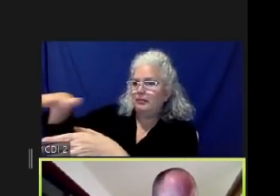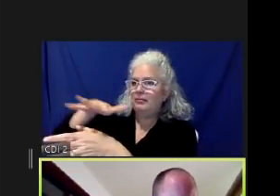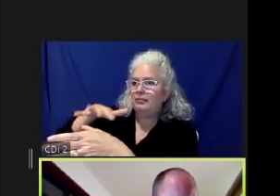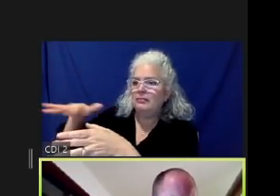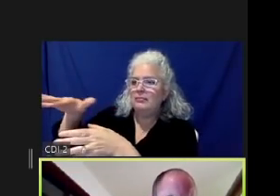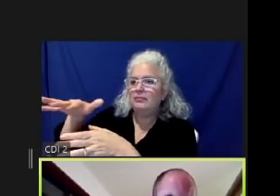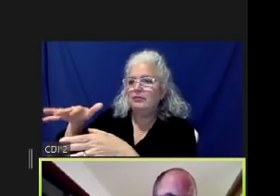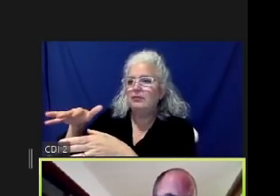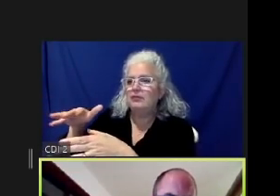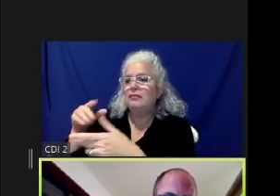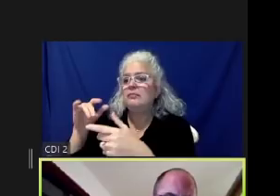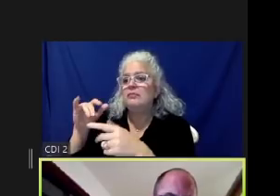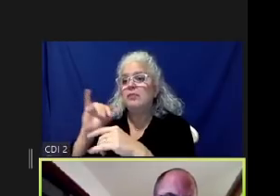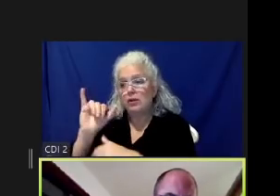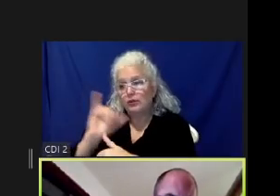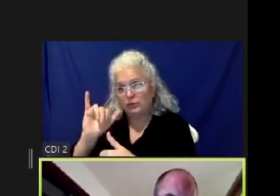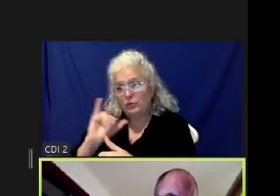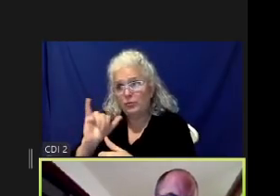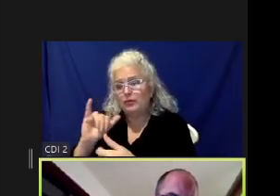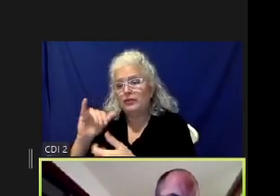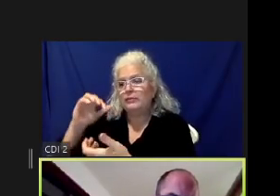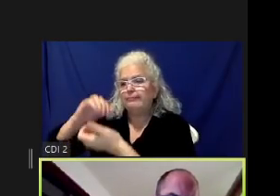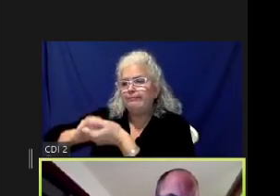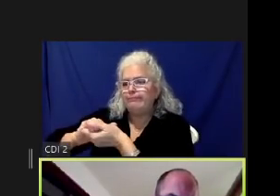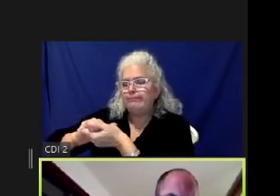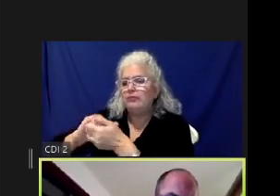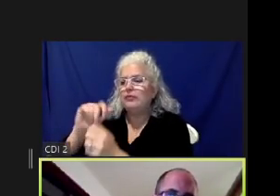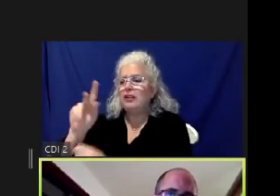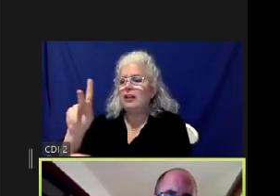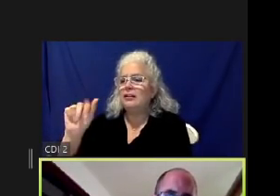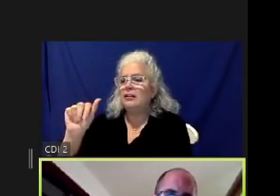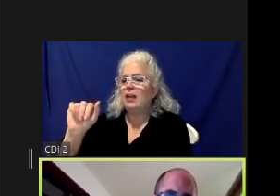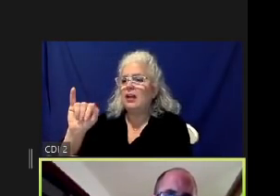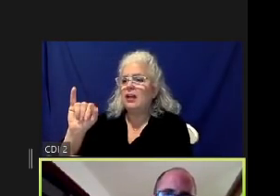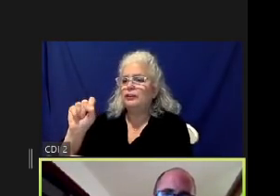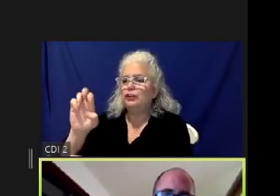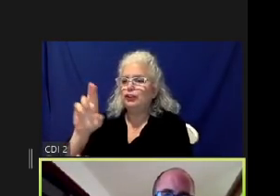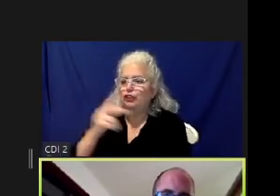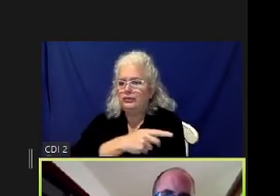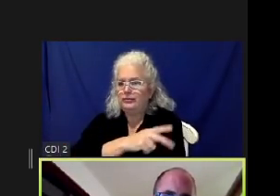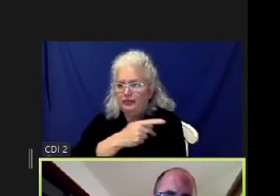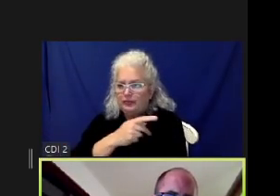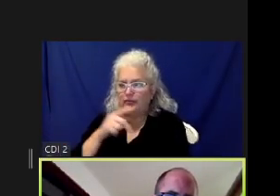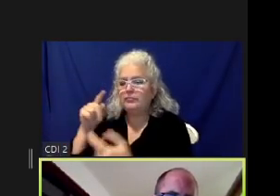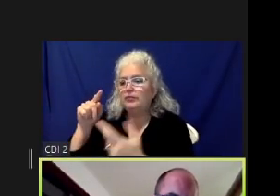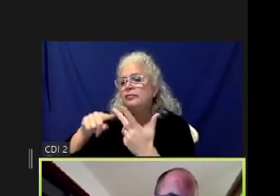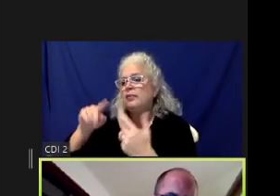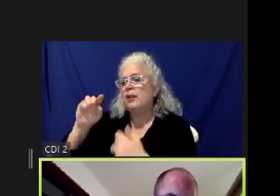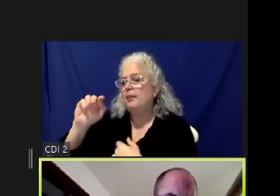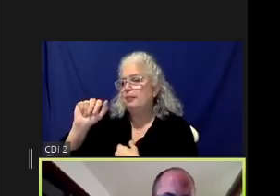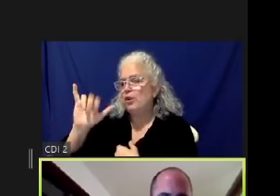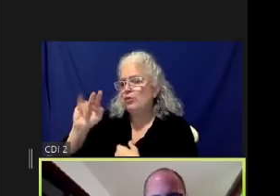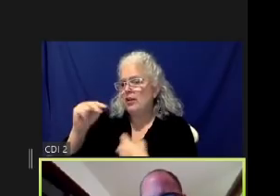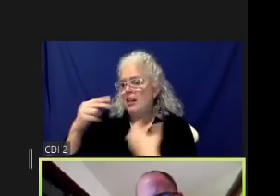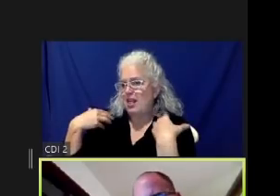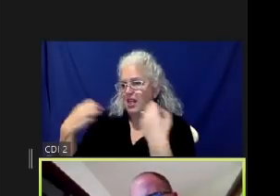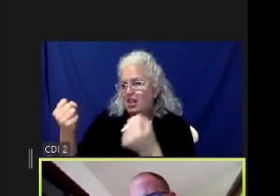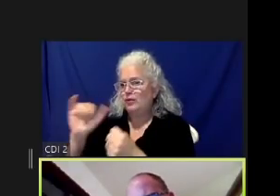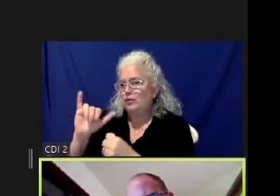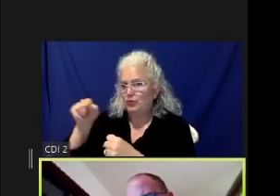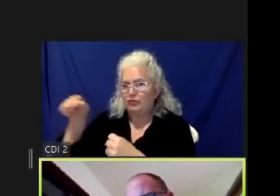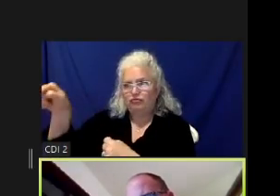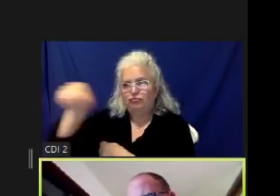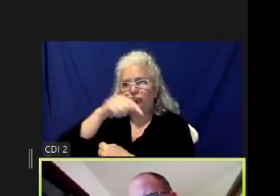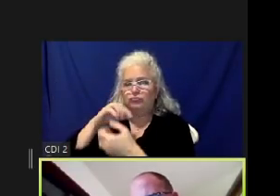Health. And so we're starting with, essentially long-term care facilities, and focusing on outbreak mitigation. And then as